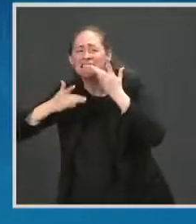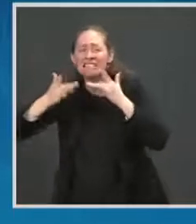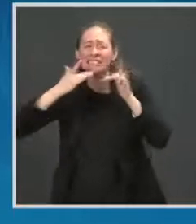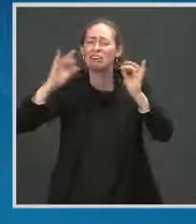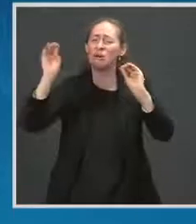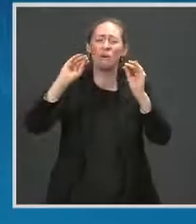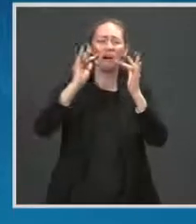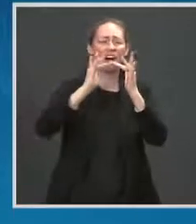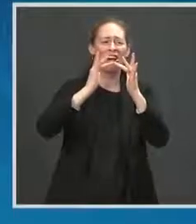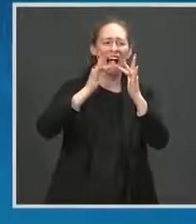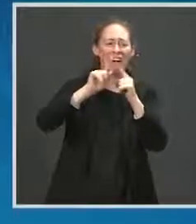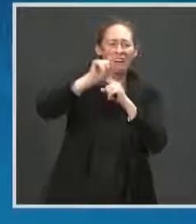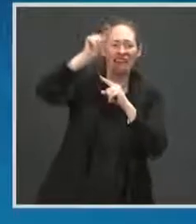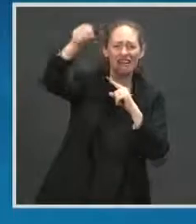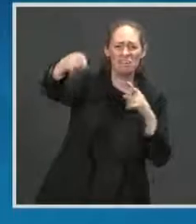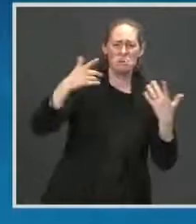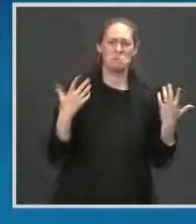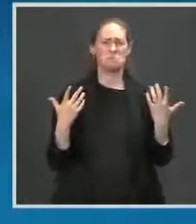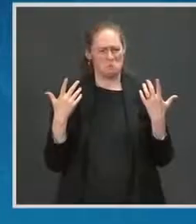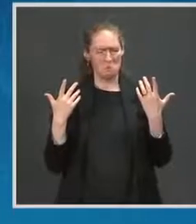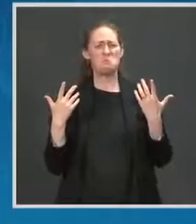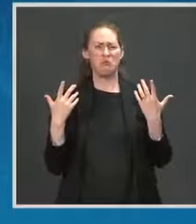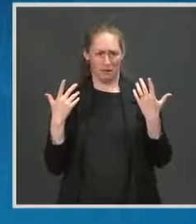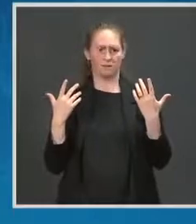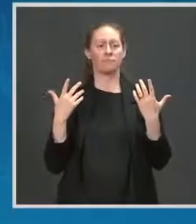broadband, and if they do, it is not affordable.